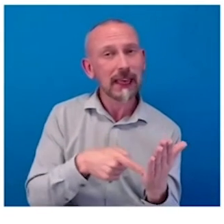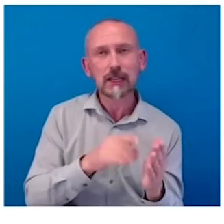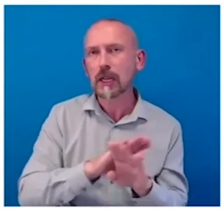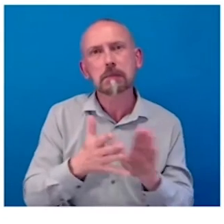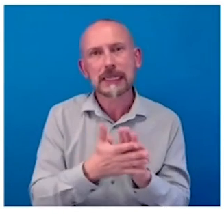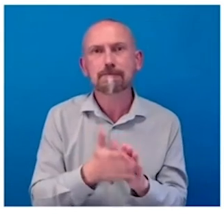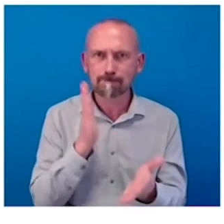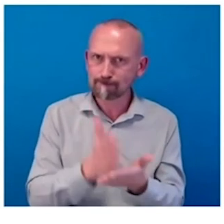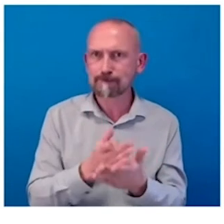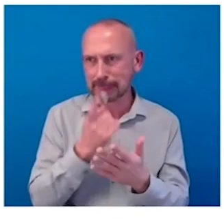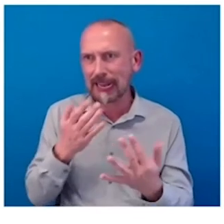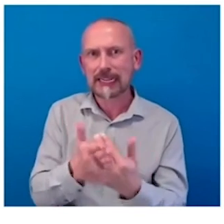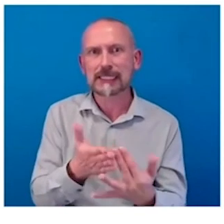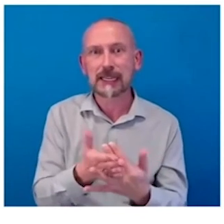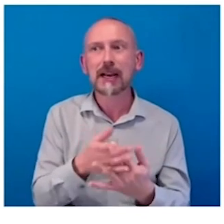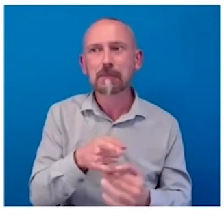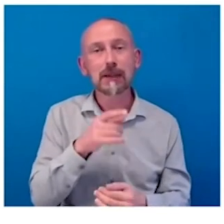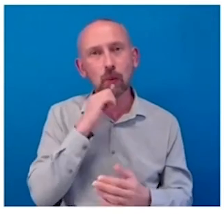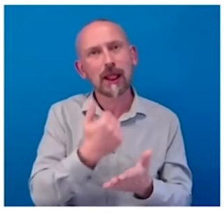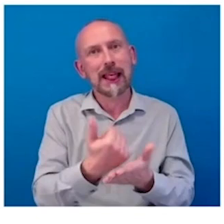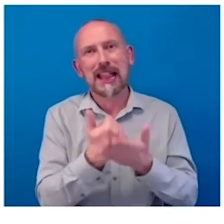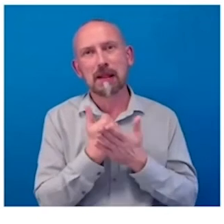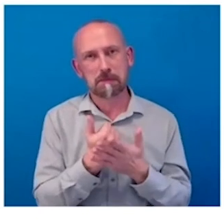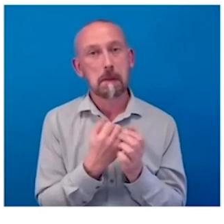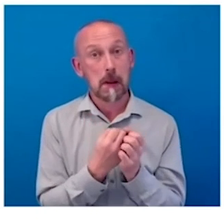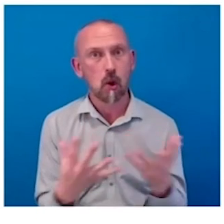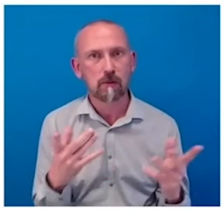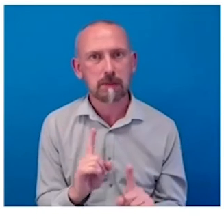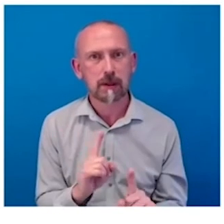do help many people if you sort of stick to these minimums.